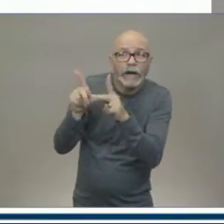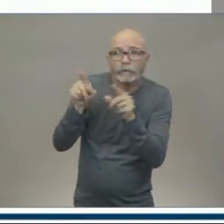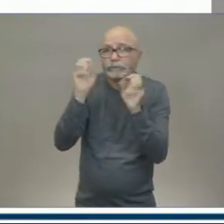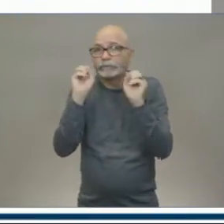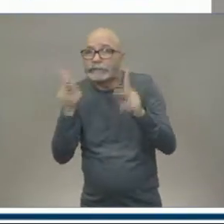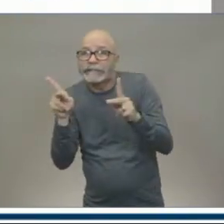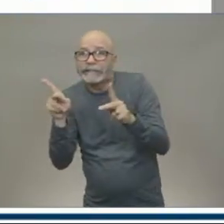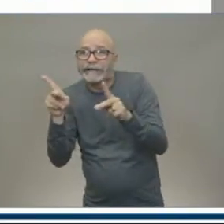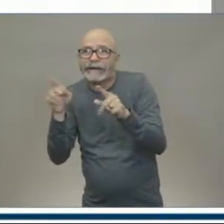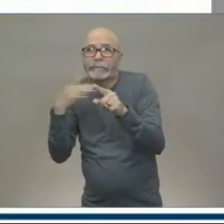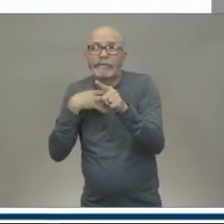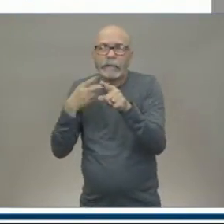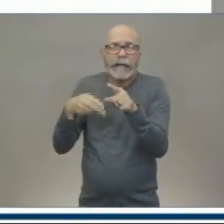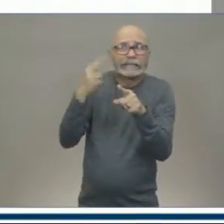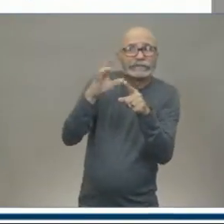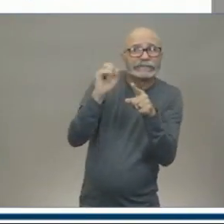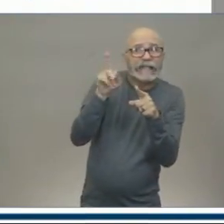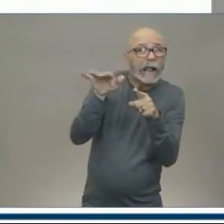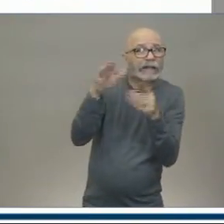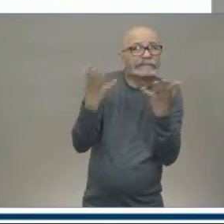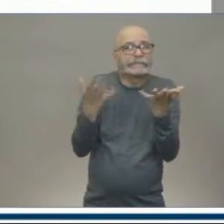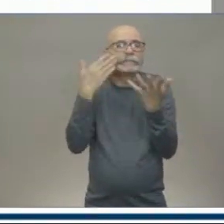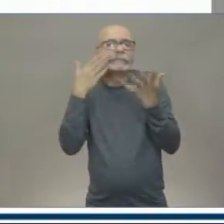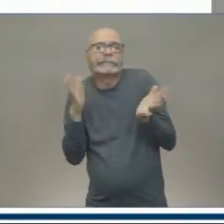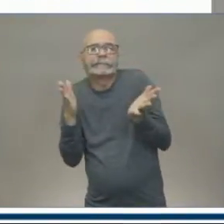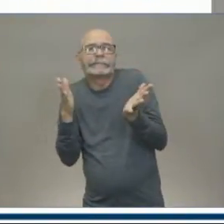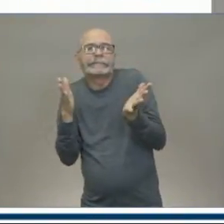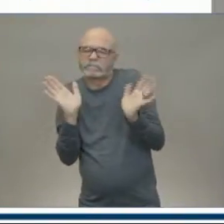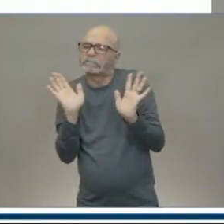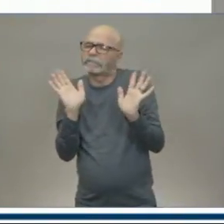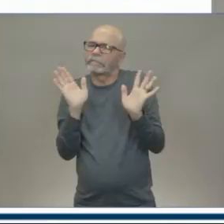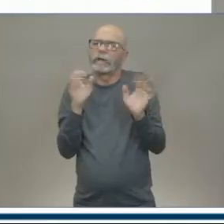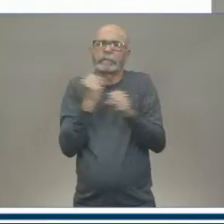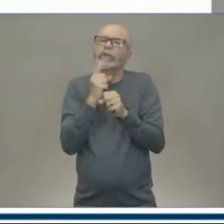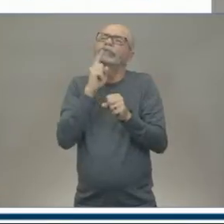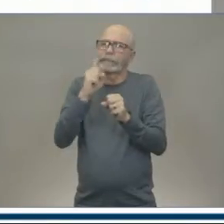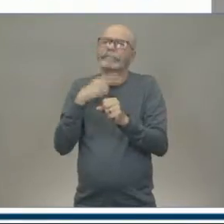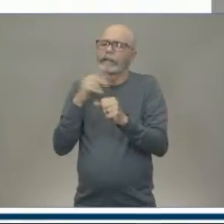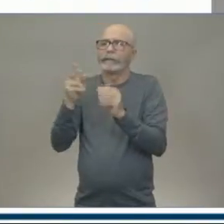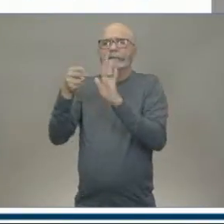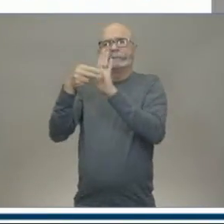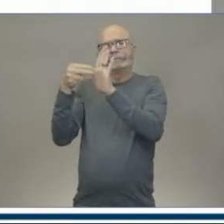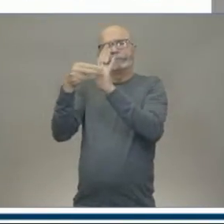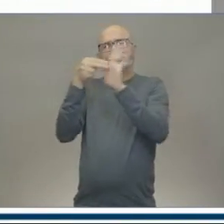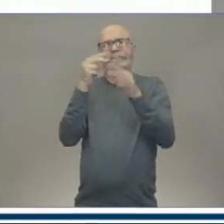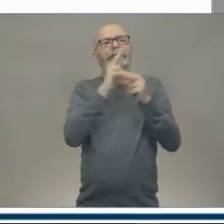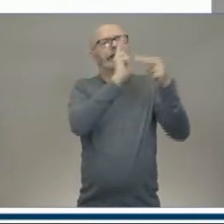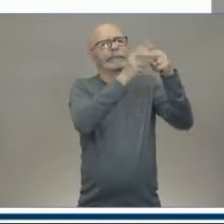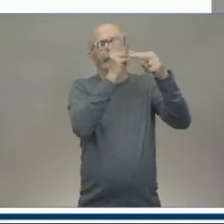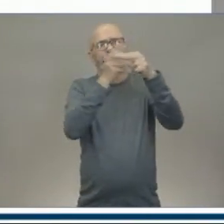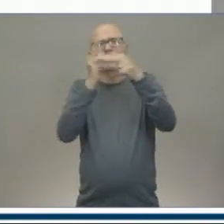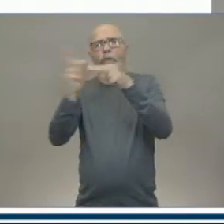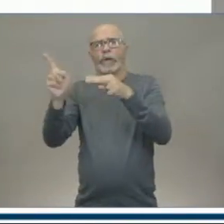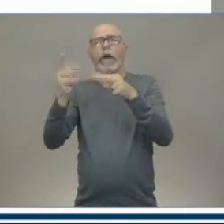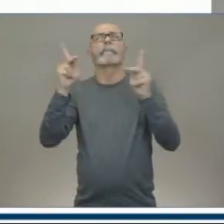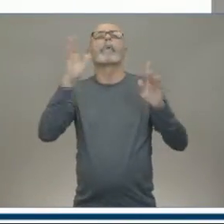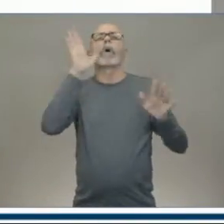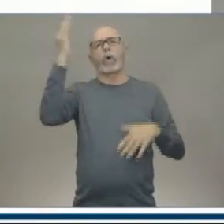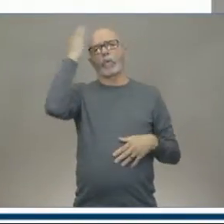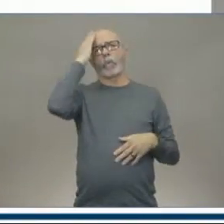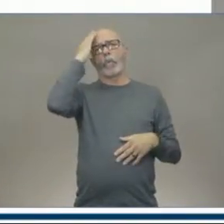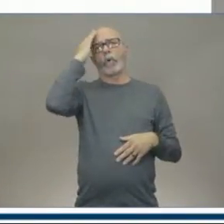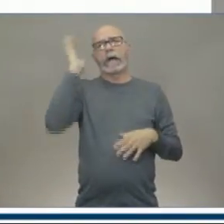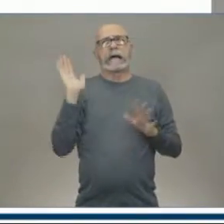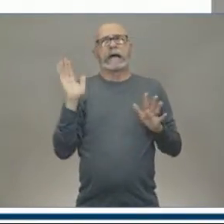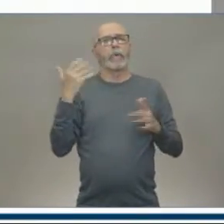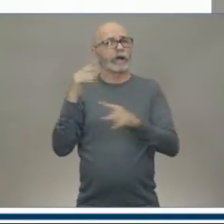risk environment. And this is part of our targeted approach simply because of that higher risk and the